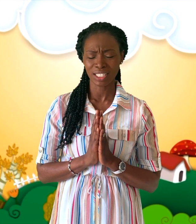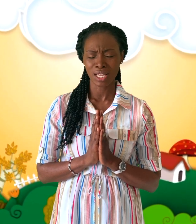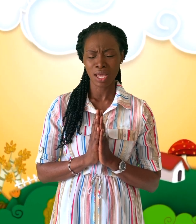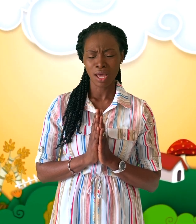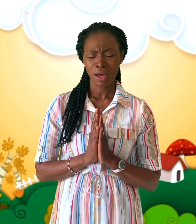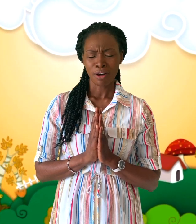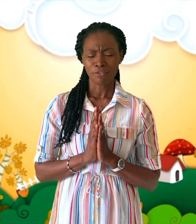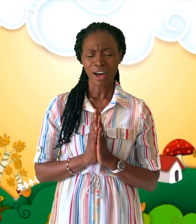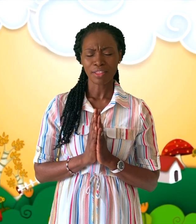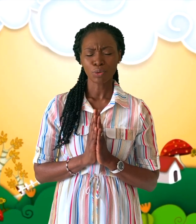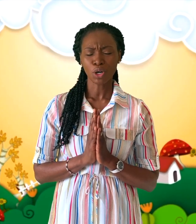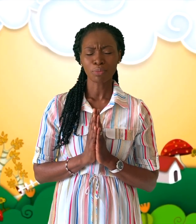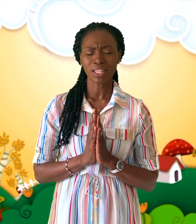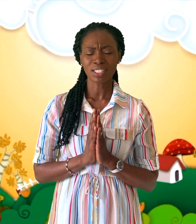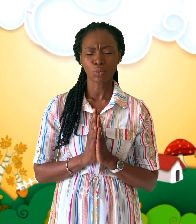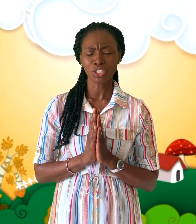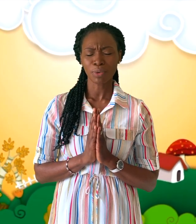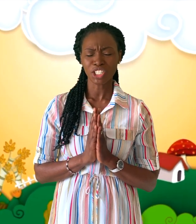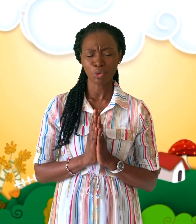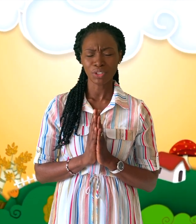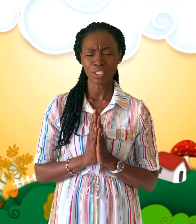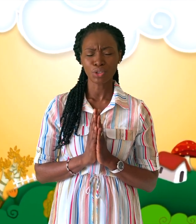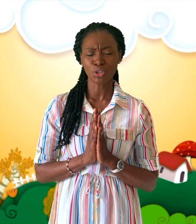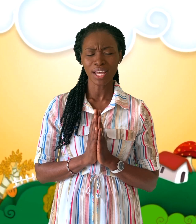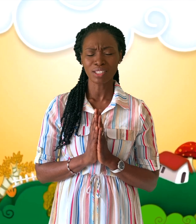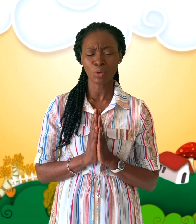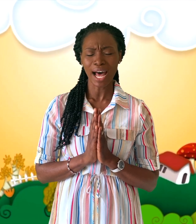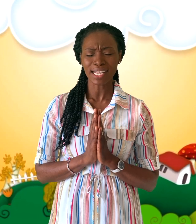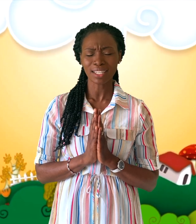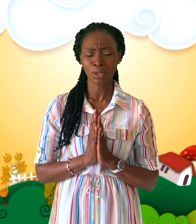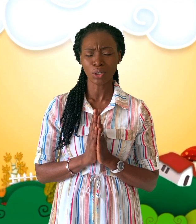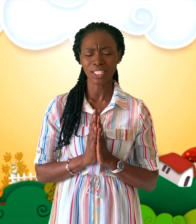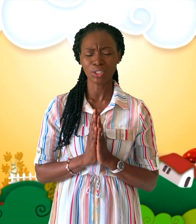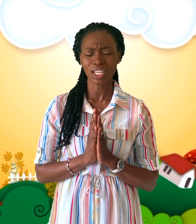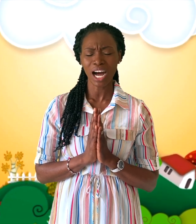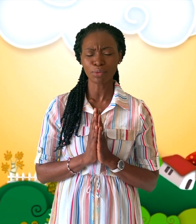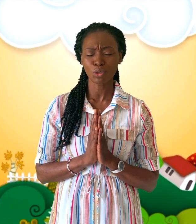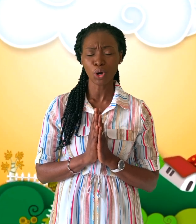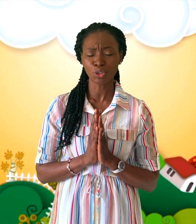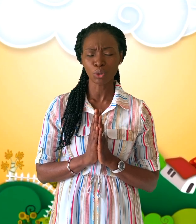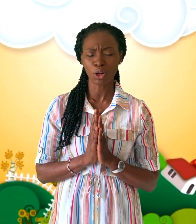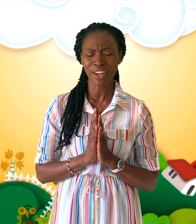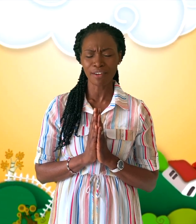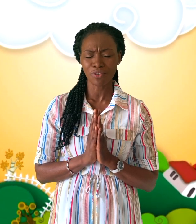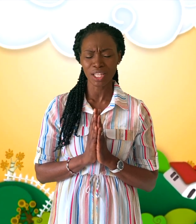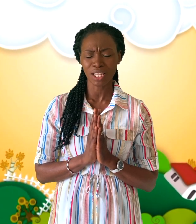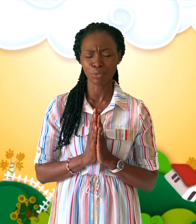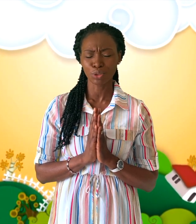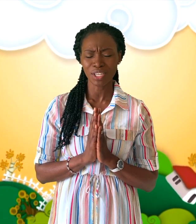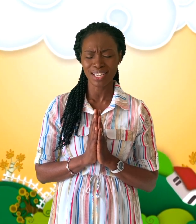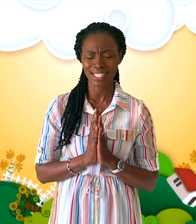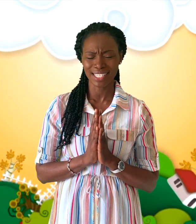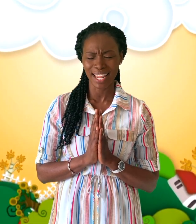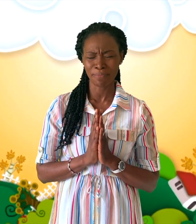country. Father, we commit this worship experience into your hands. We ask, Lord, that you take absolute control of everything